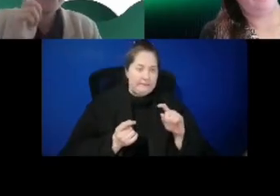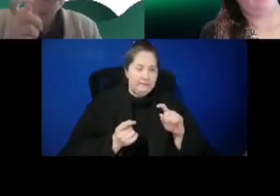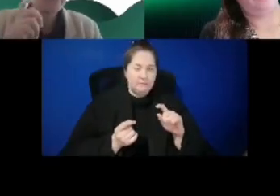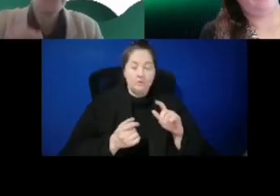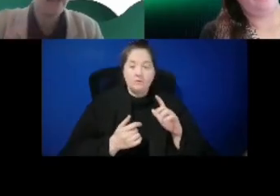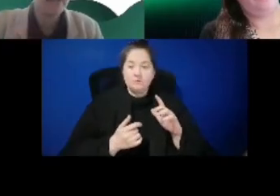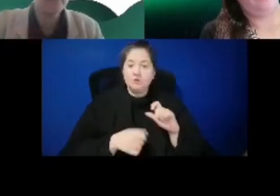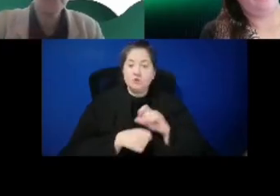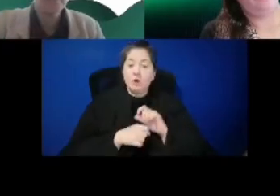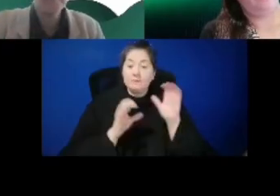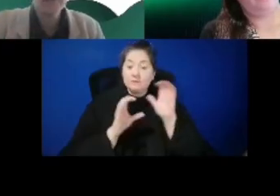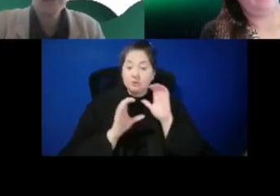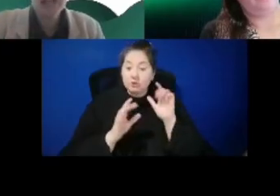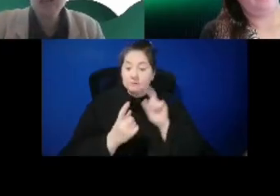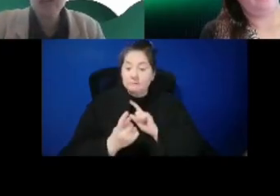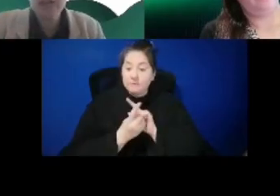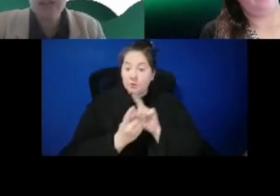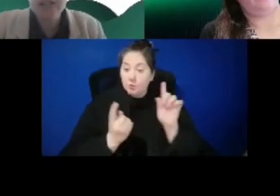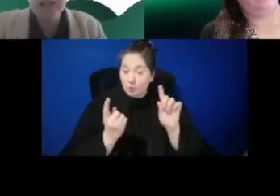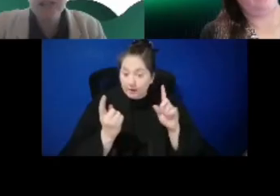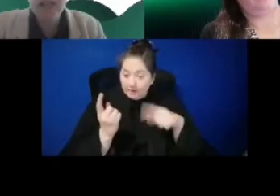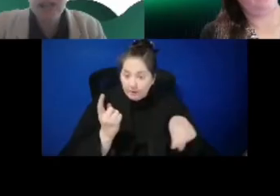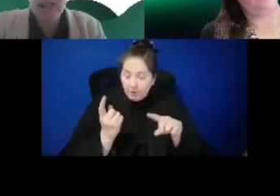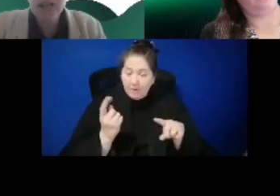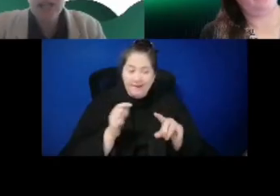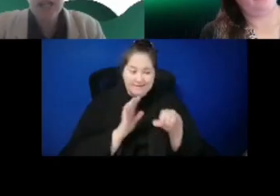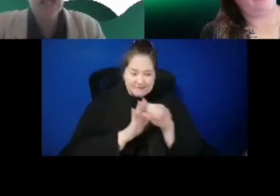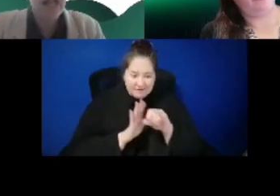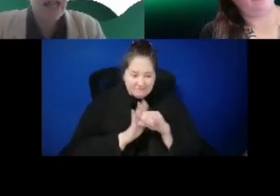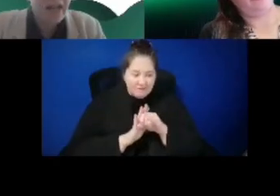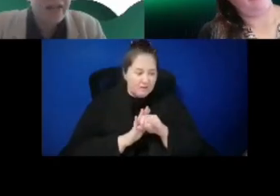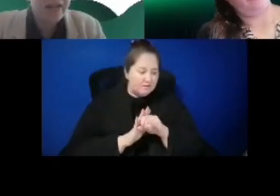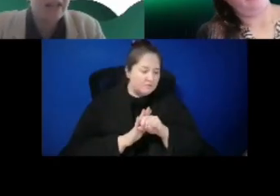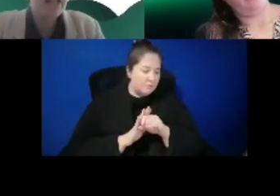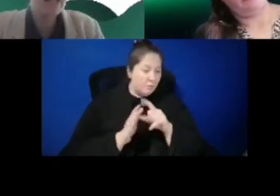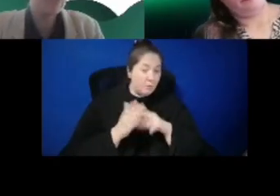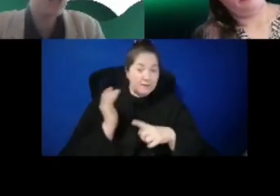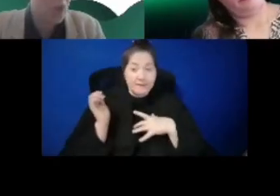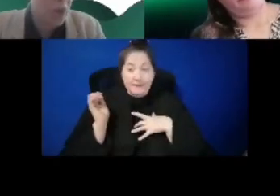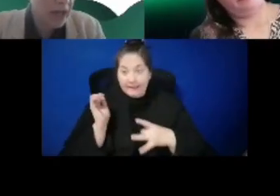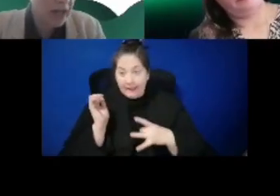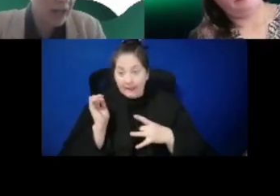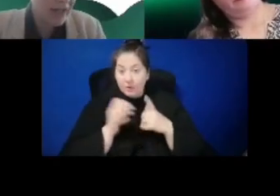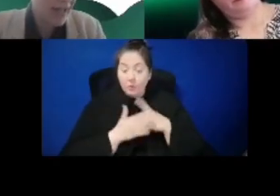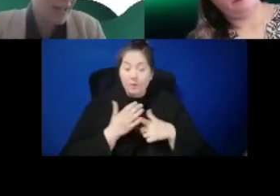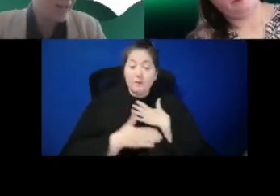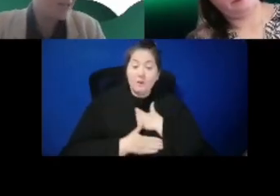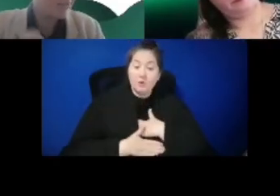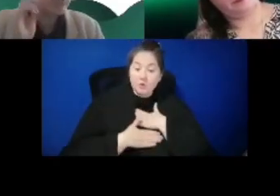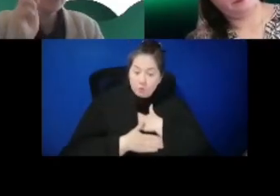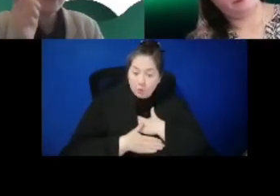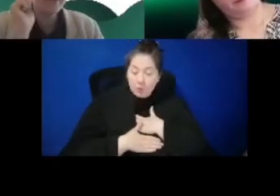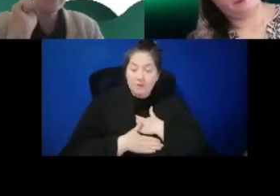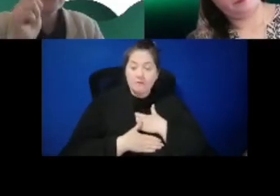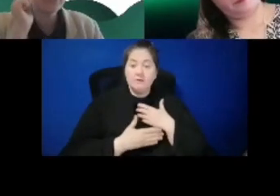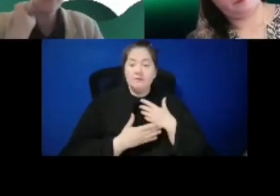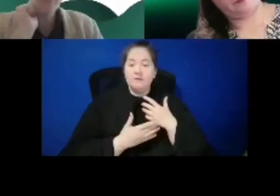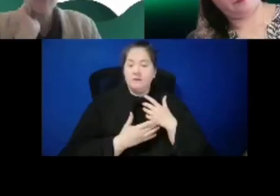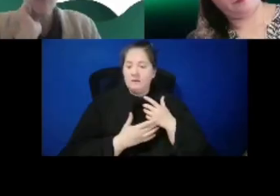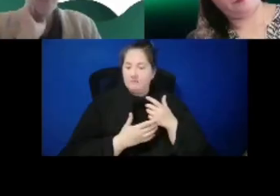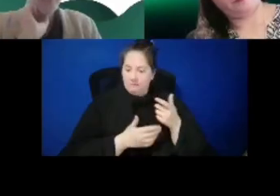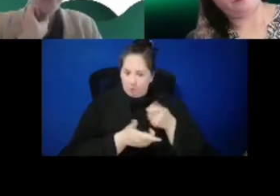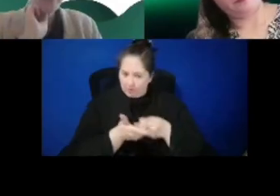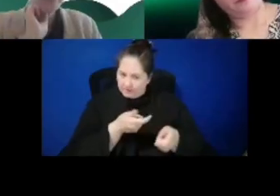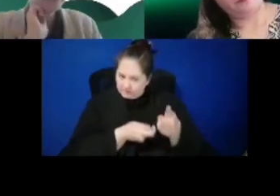they are, identifying the particular things that they like, that they enjoy, and pulling on